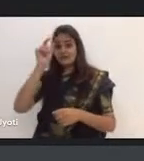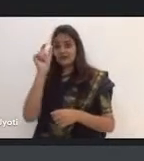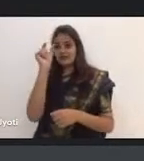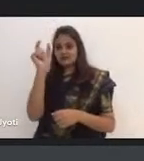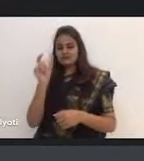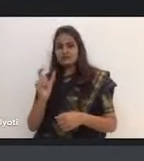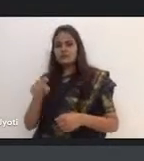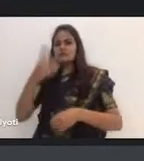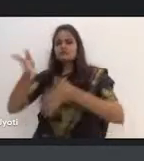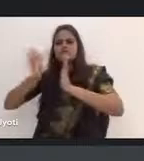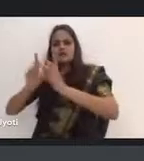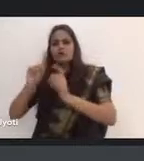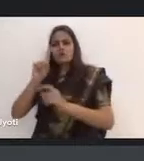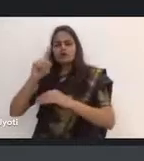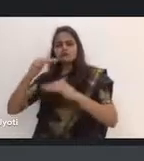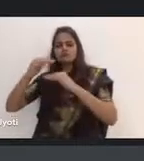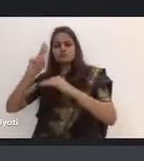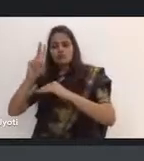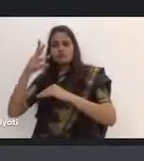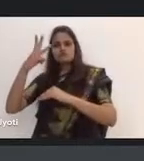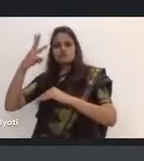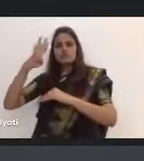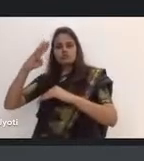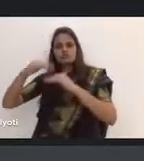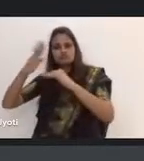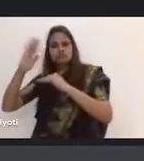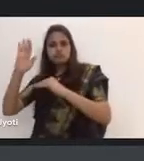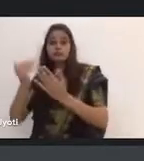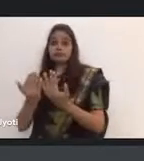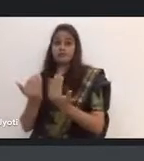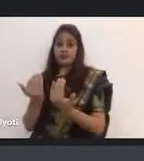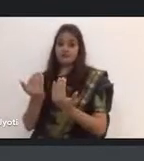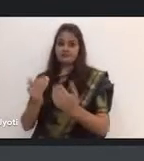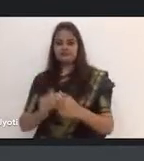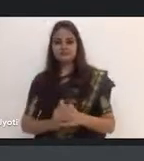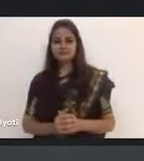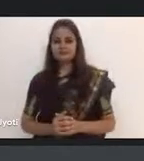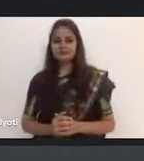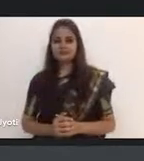signs, there's more than one English word. So the